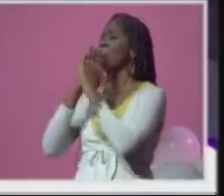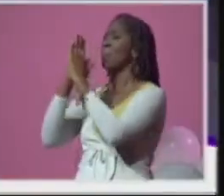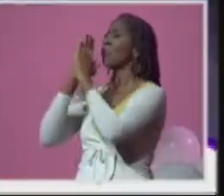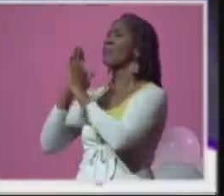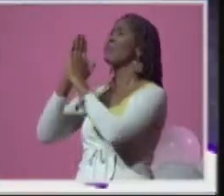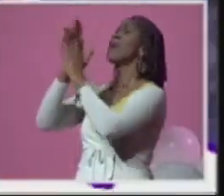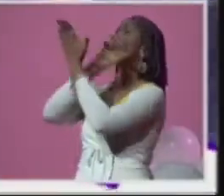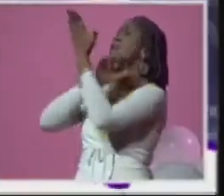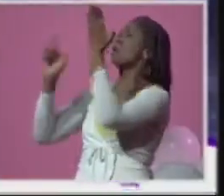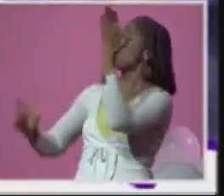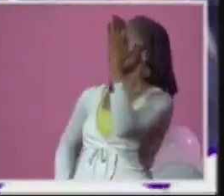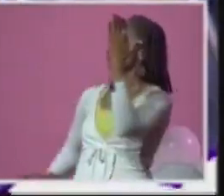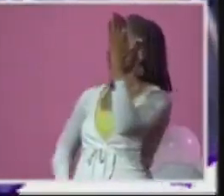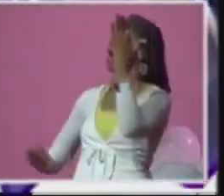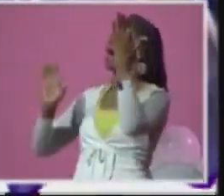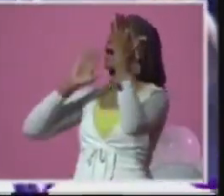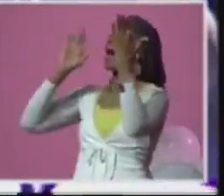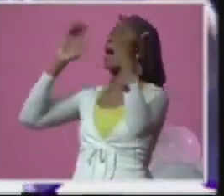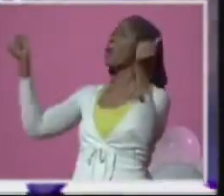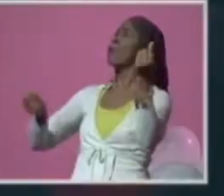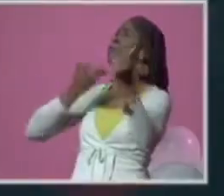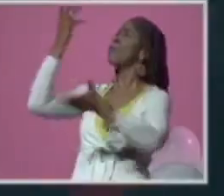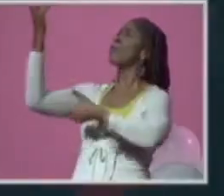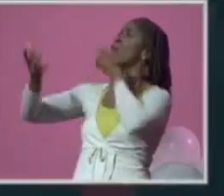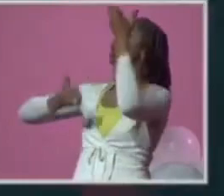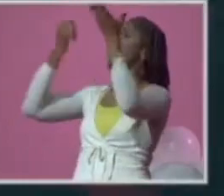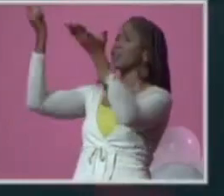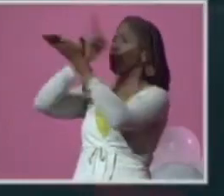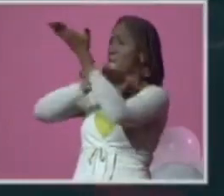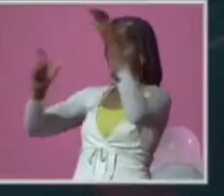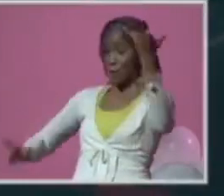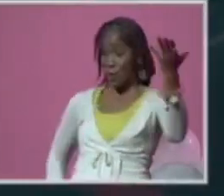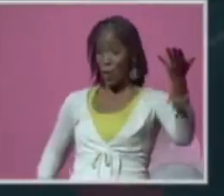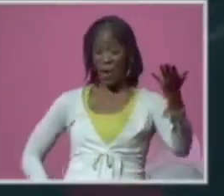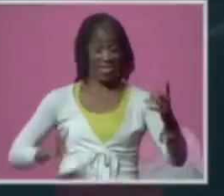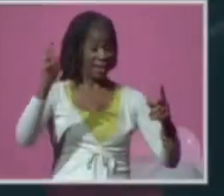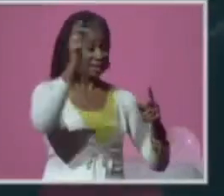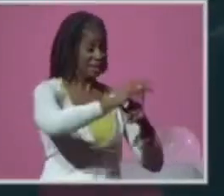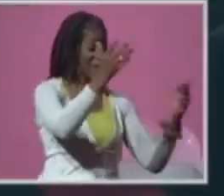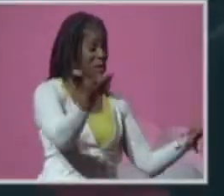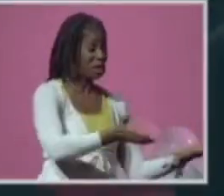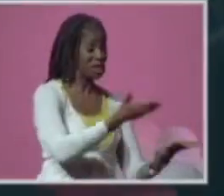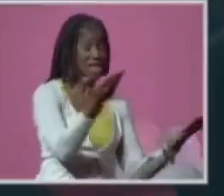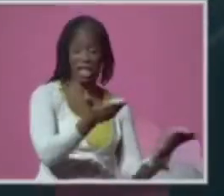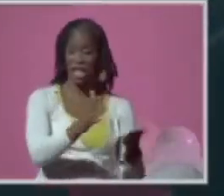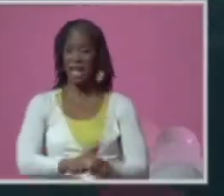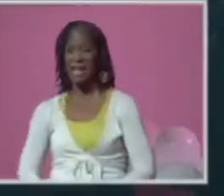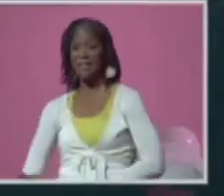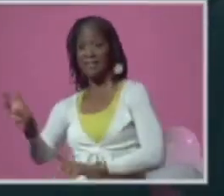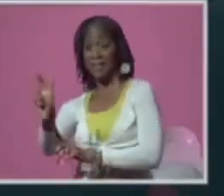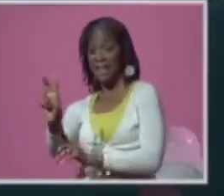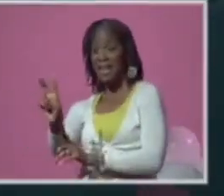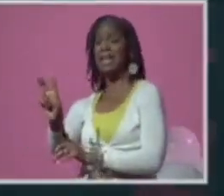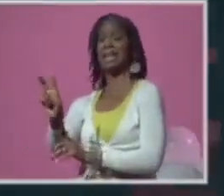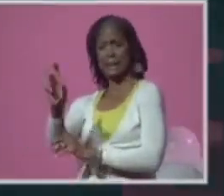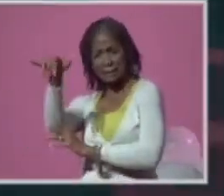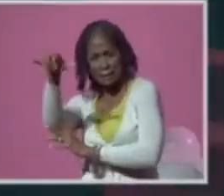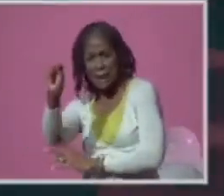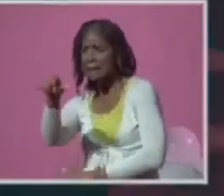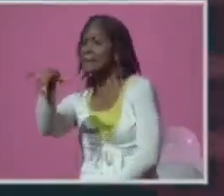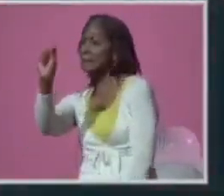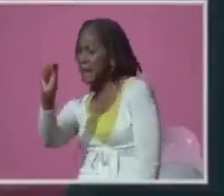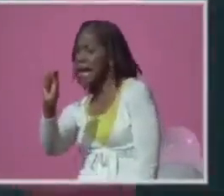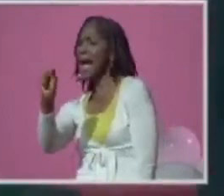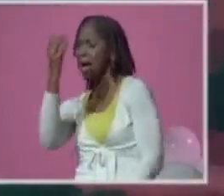I lift my voice. The champ is here. Verily, verily, I say unto